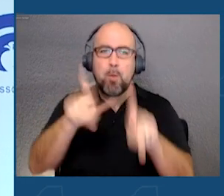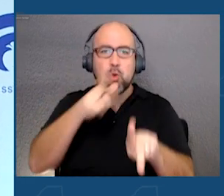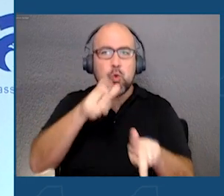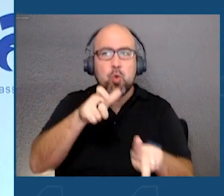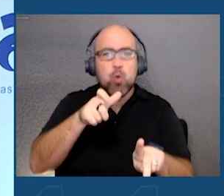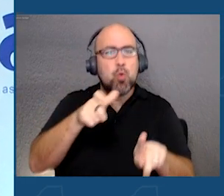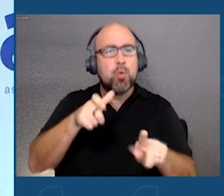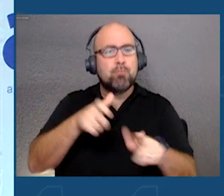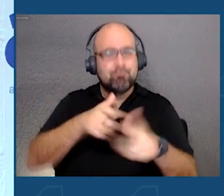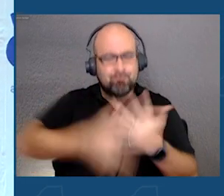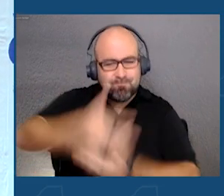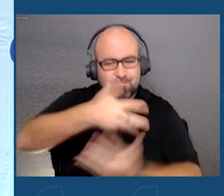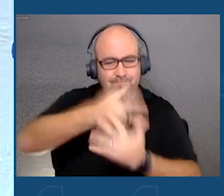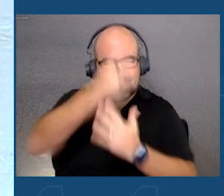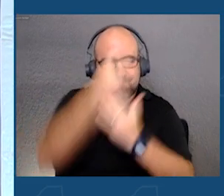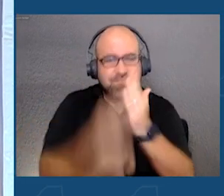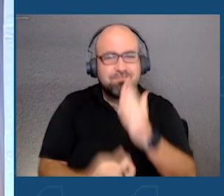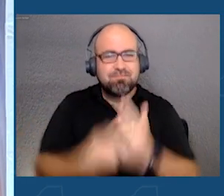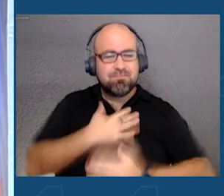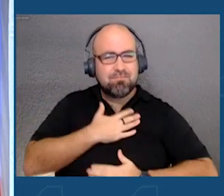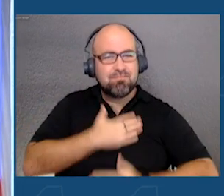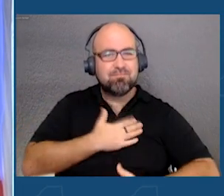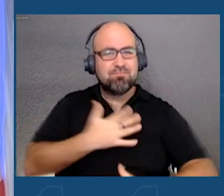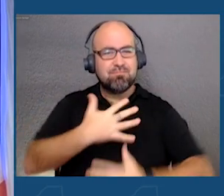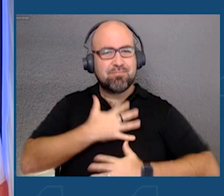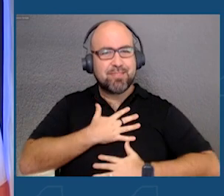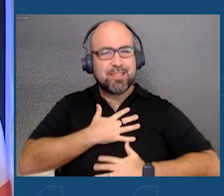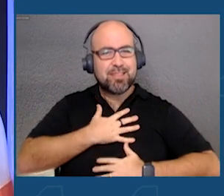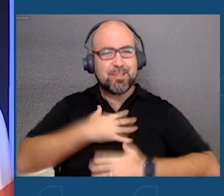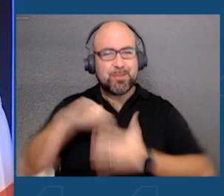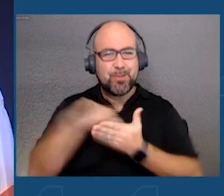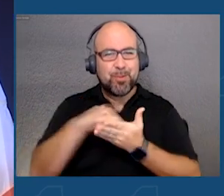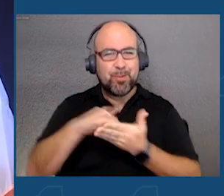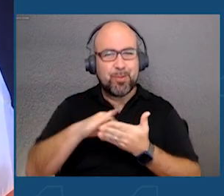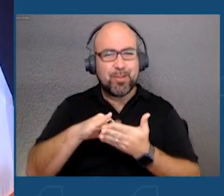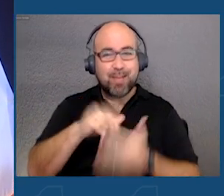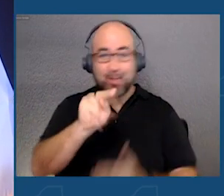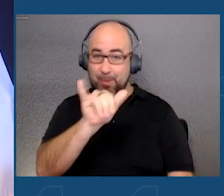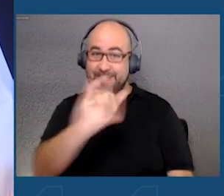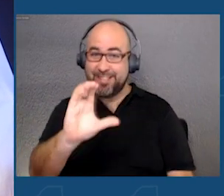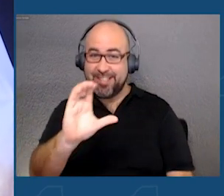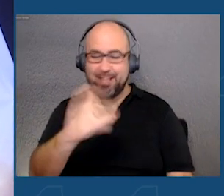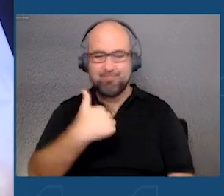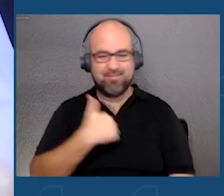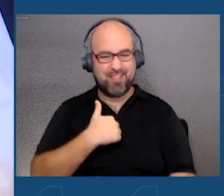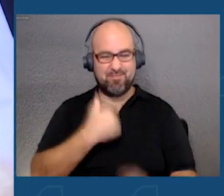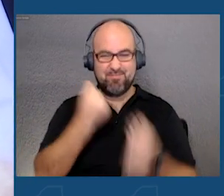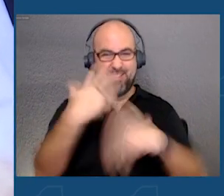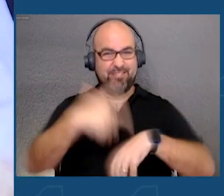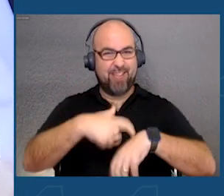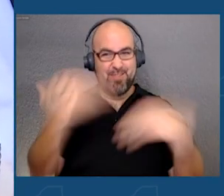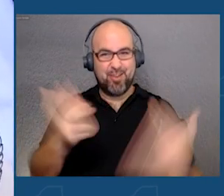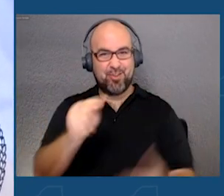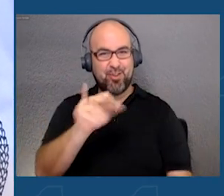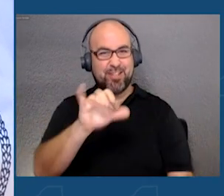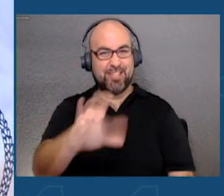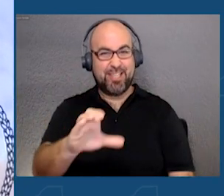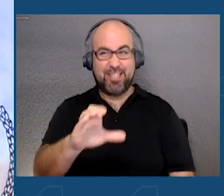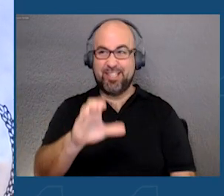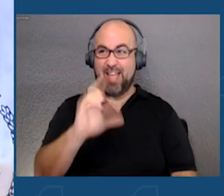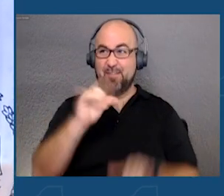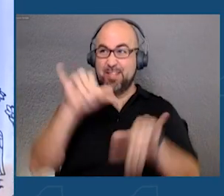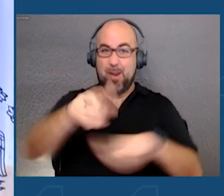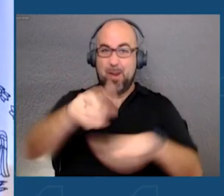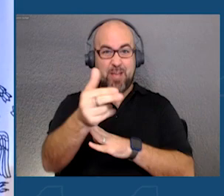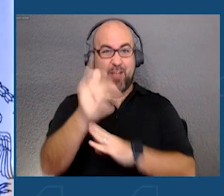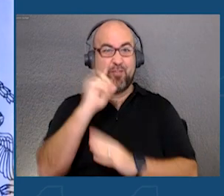and lives and breathes New York City. I have spent so much time in New York City. I've been staying in hotels here for 8 solid years, probably have longer